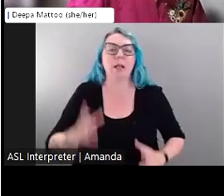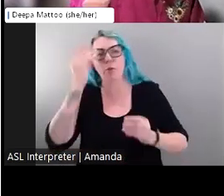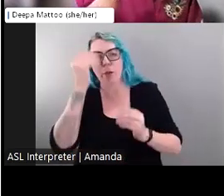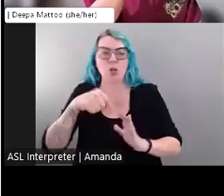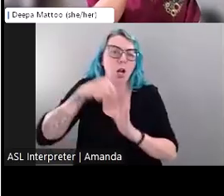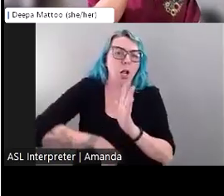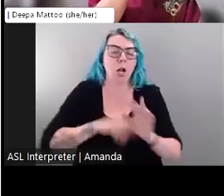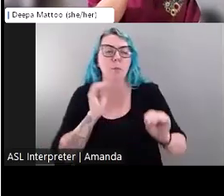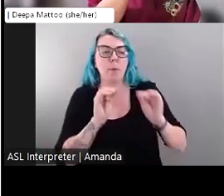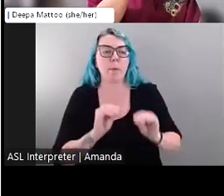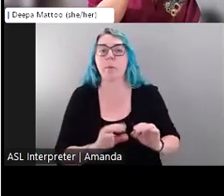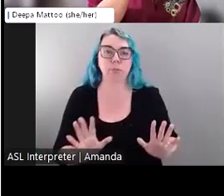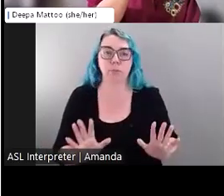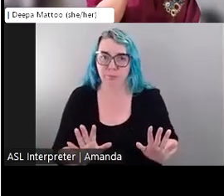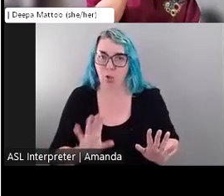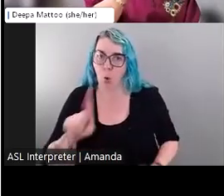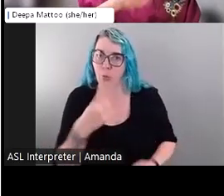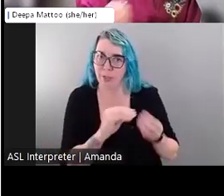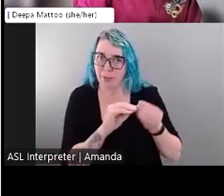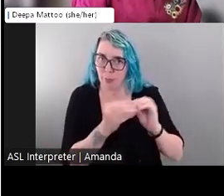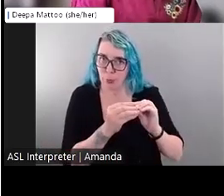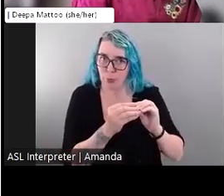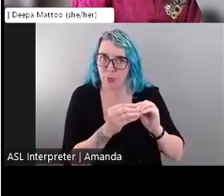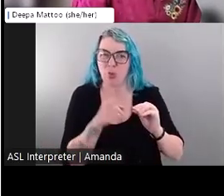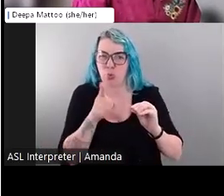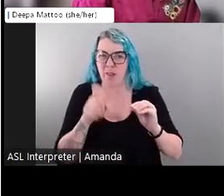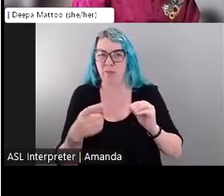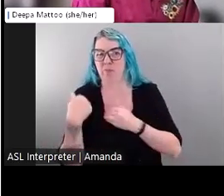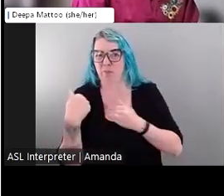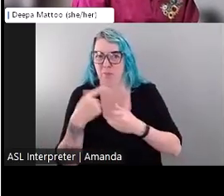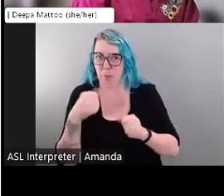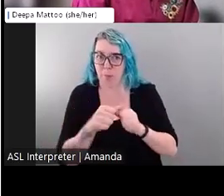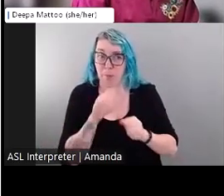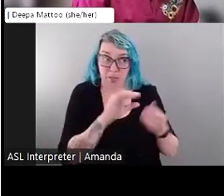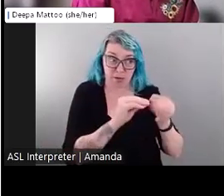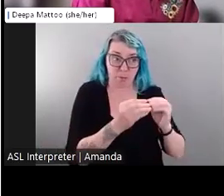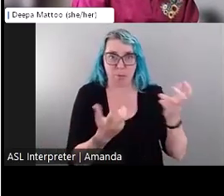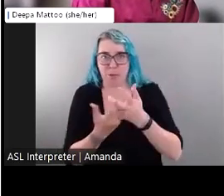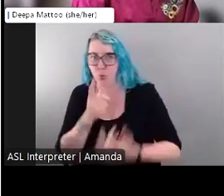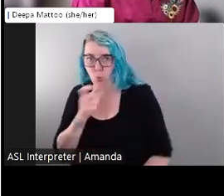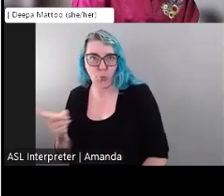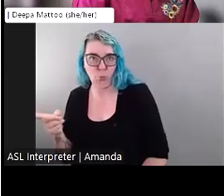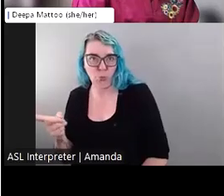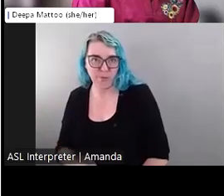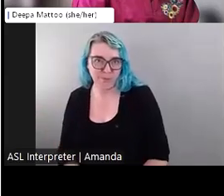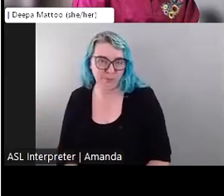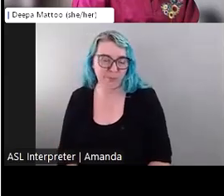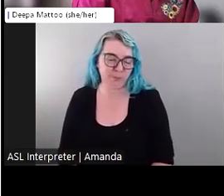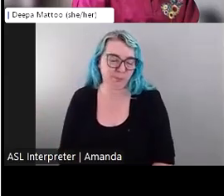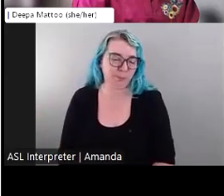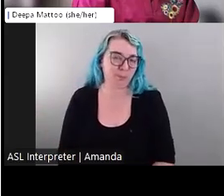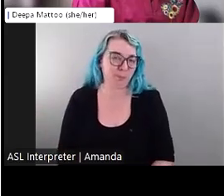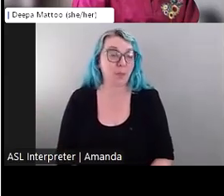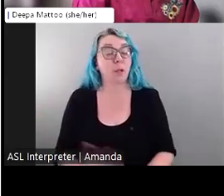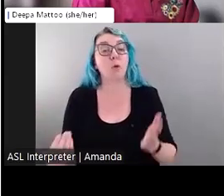in this tool. So let's get into the questionnaire. If you open up a new questionnaire, you'll